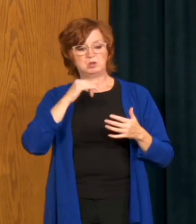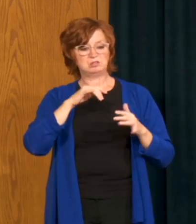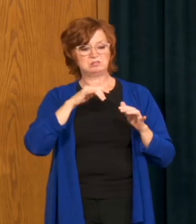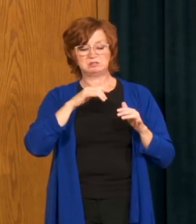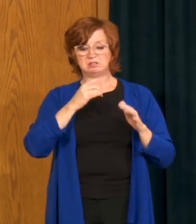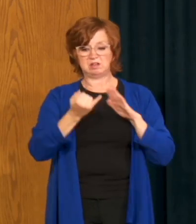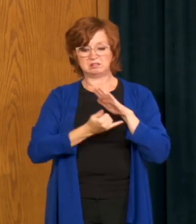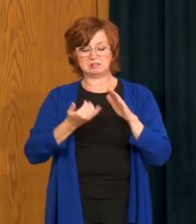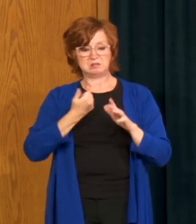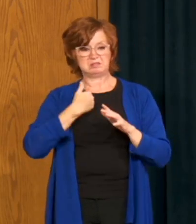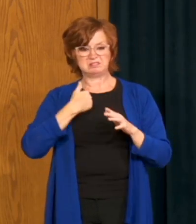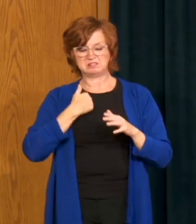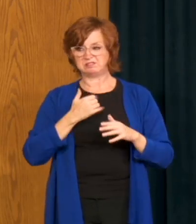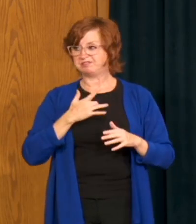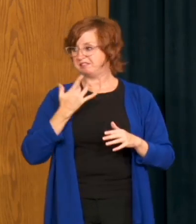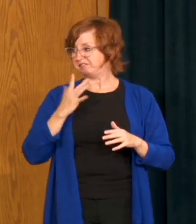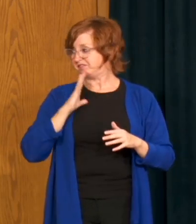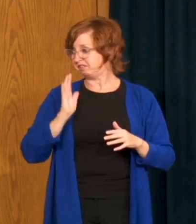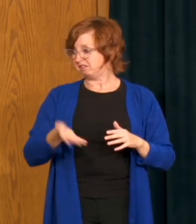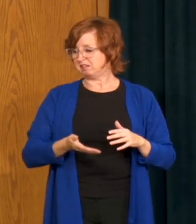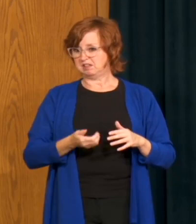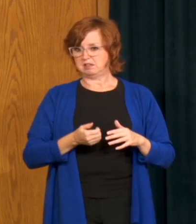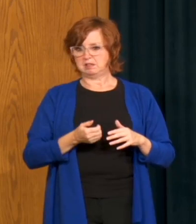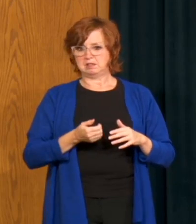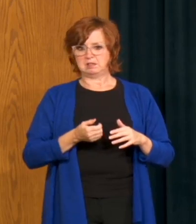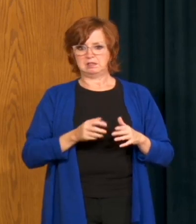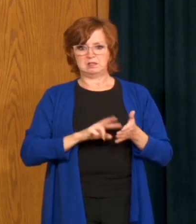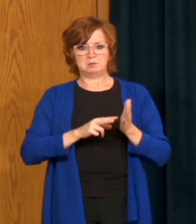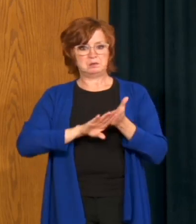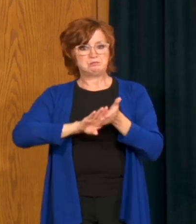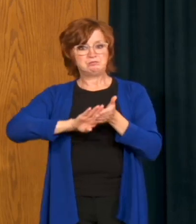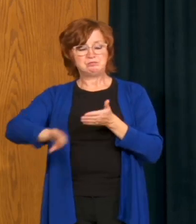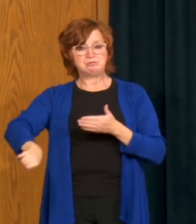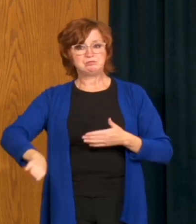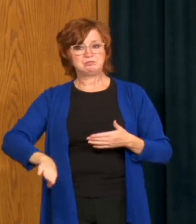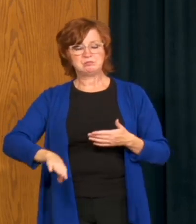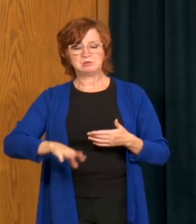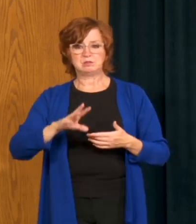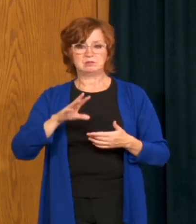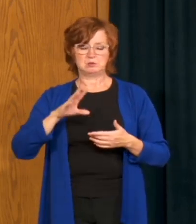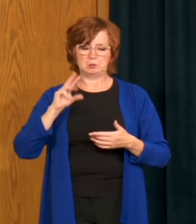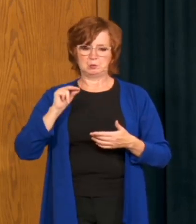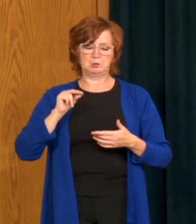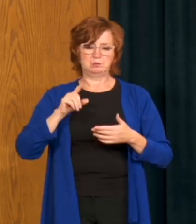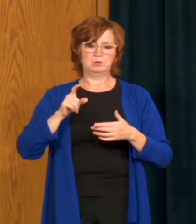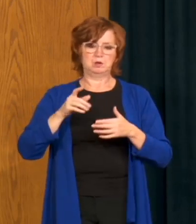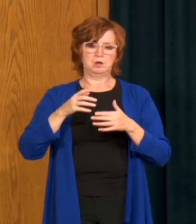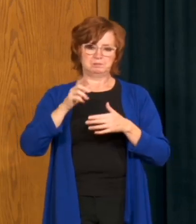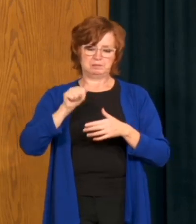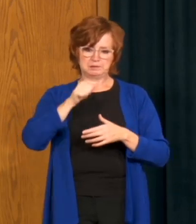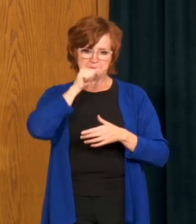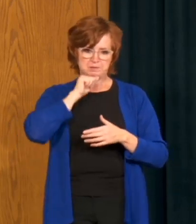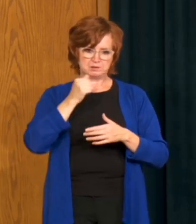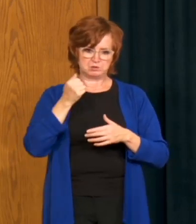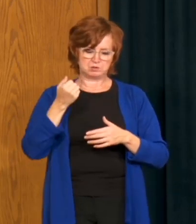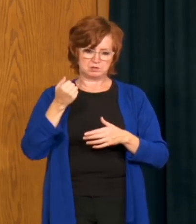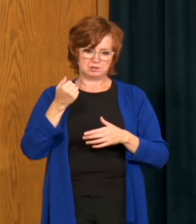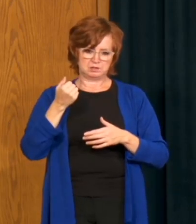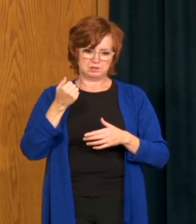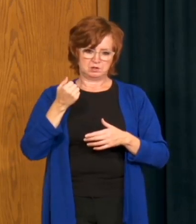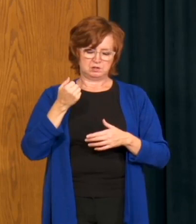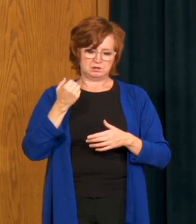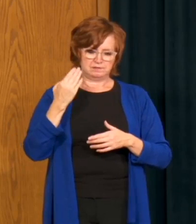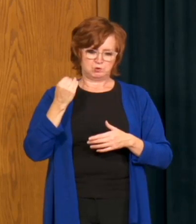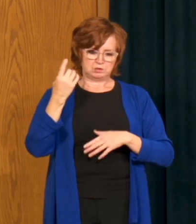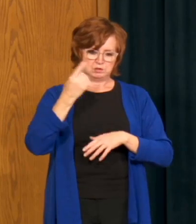example, doesn't mean that you don't have to complete the 14-day period. Do you have a follow-up question, Sophie? I get that point, but it's